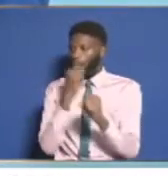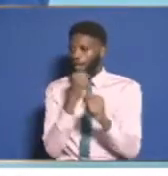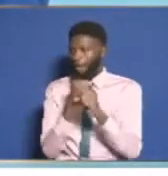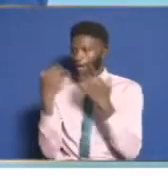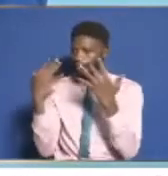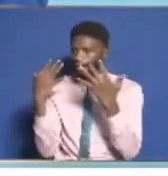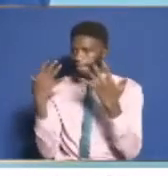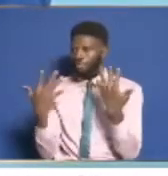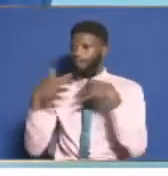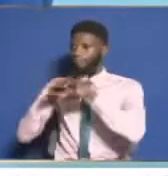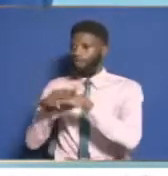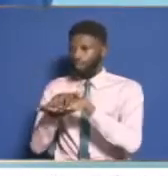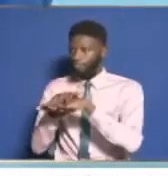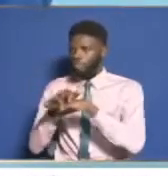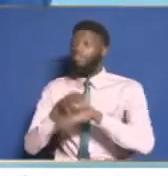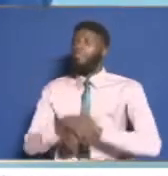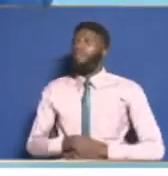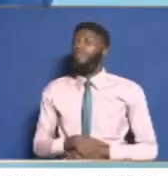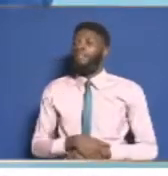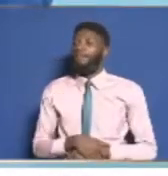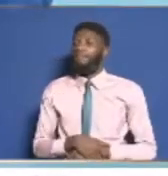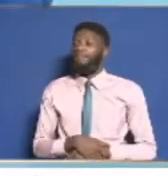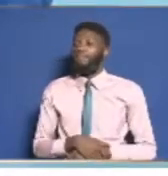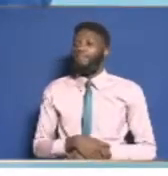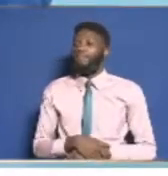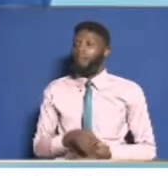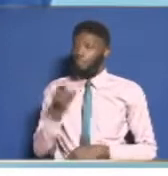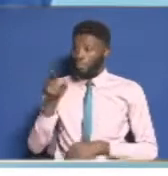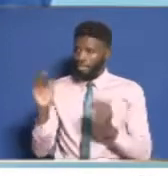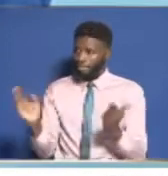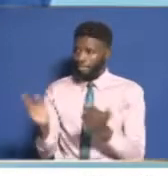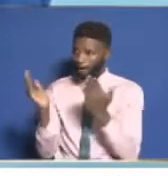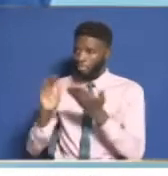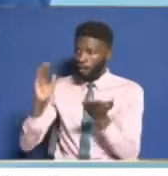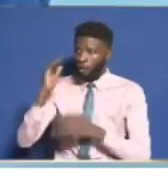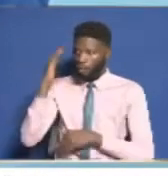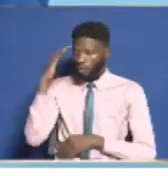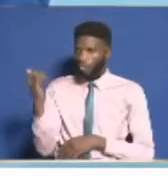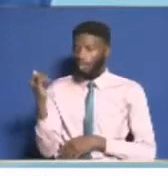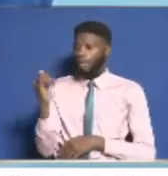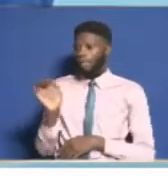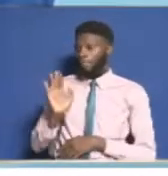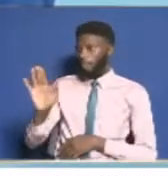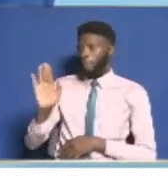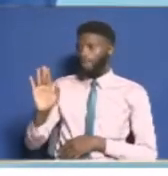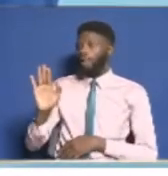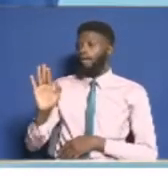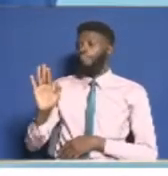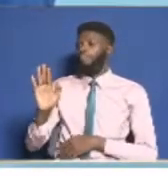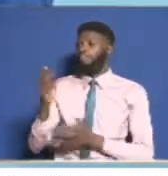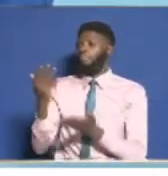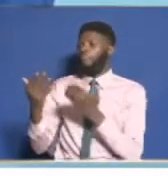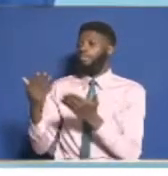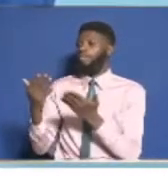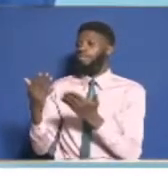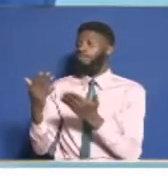the labor integration. This is more encouraged because of the setup of their facilities, because probably it was capital